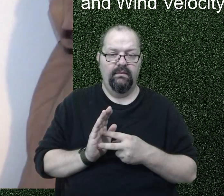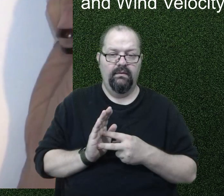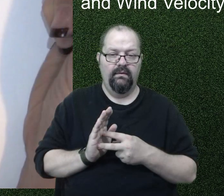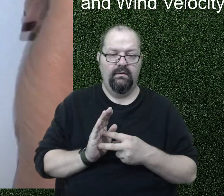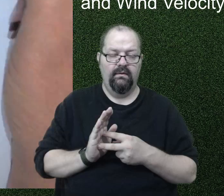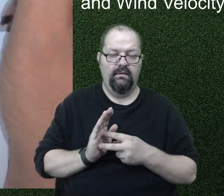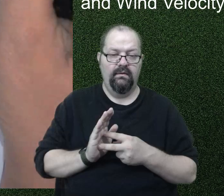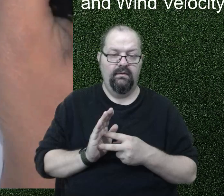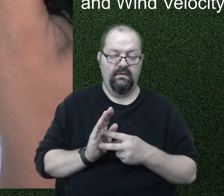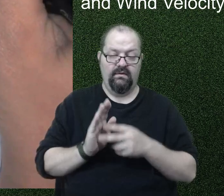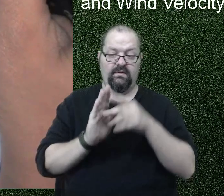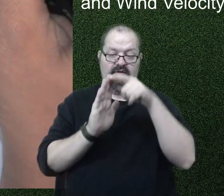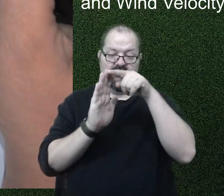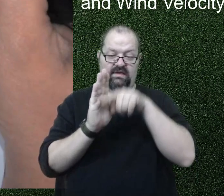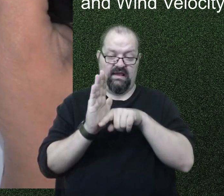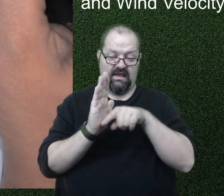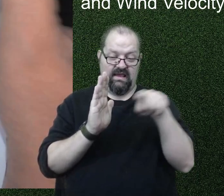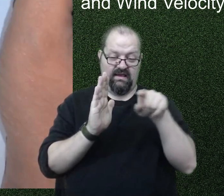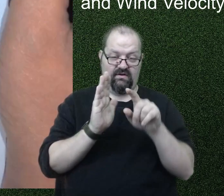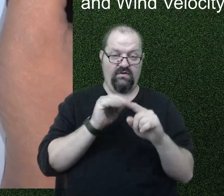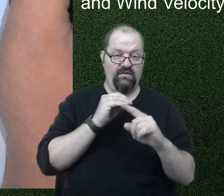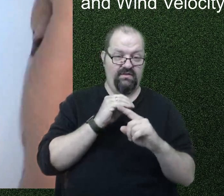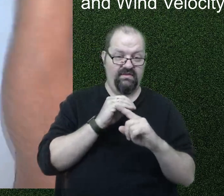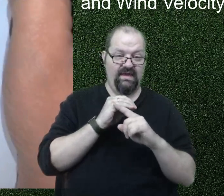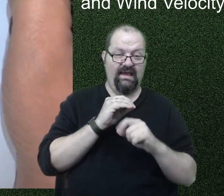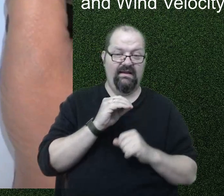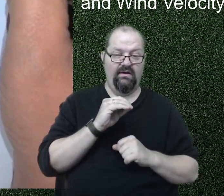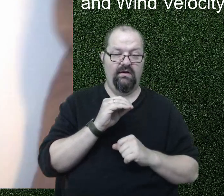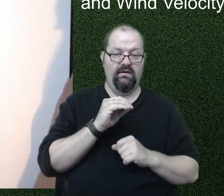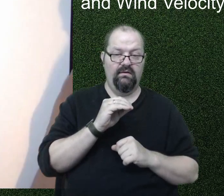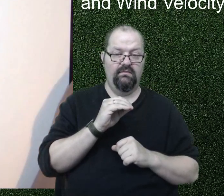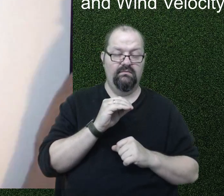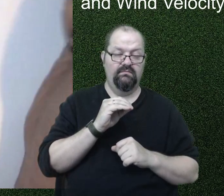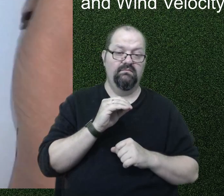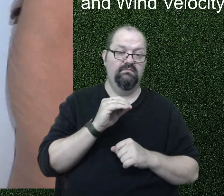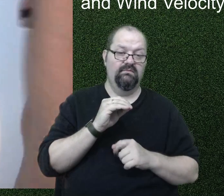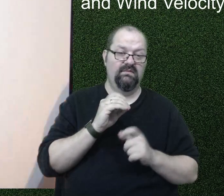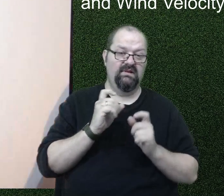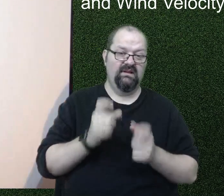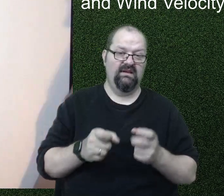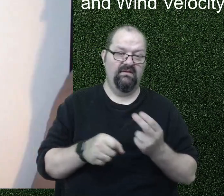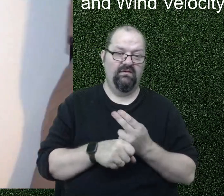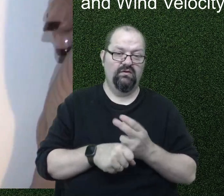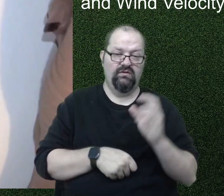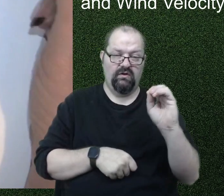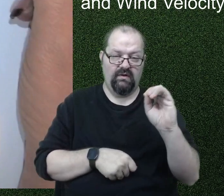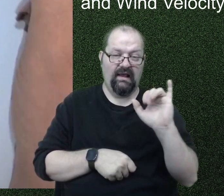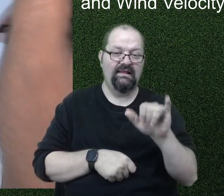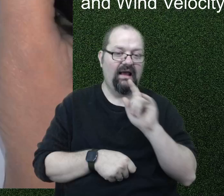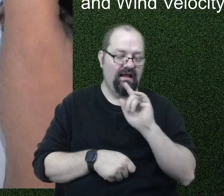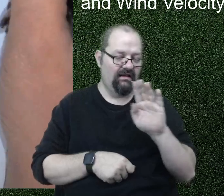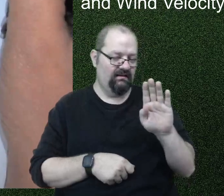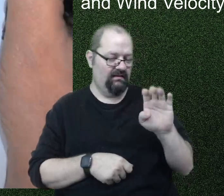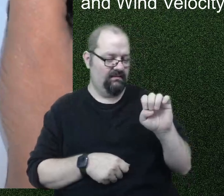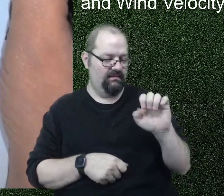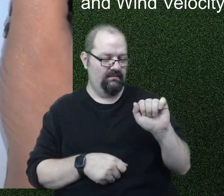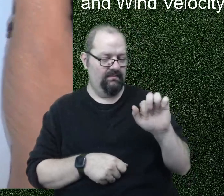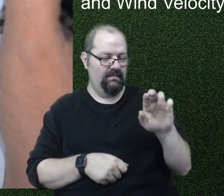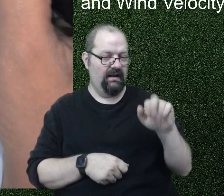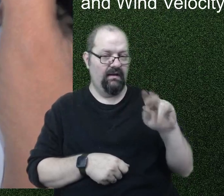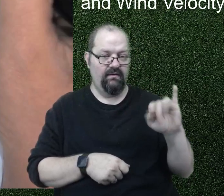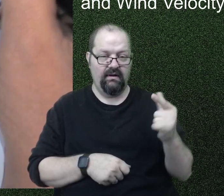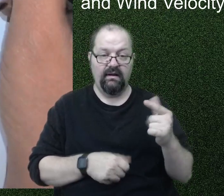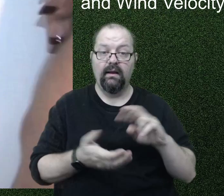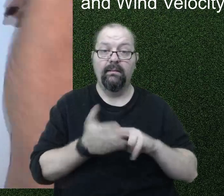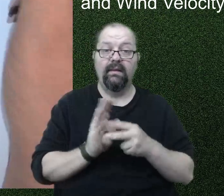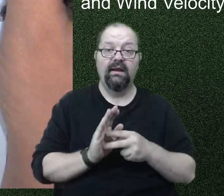If their angle, theta, and theta is given in degrees, that might be the bearing. So if we are going